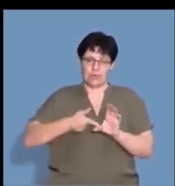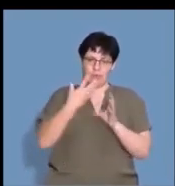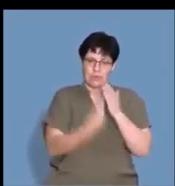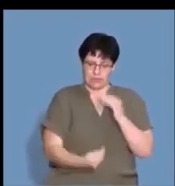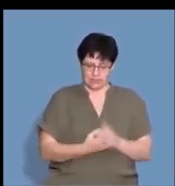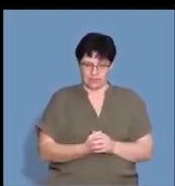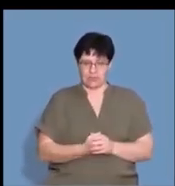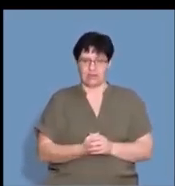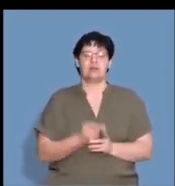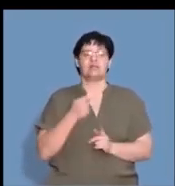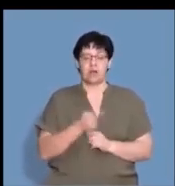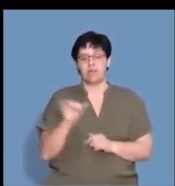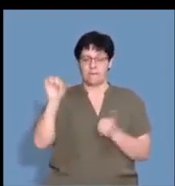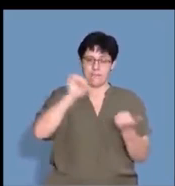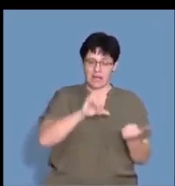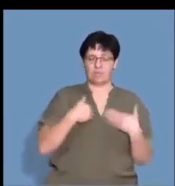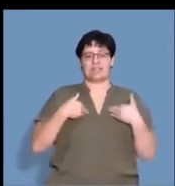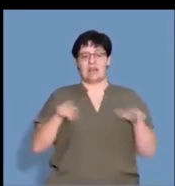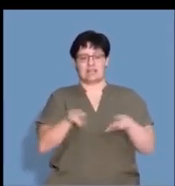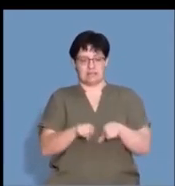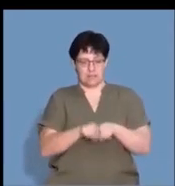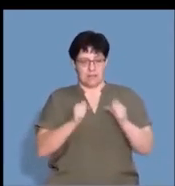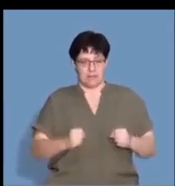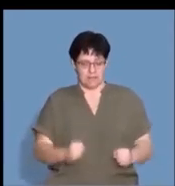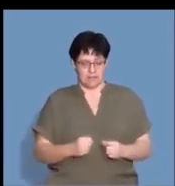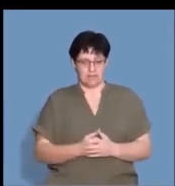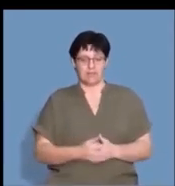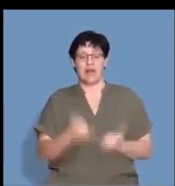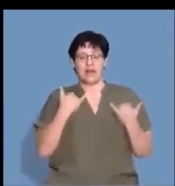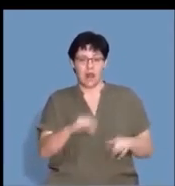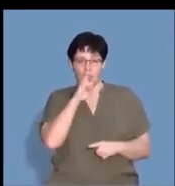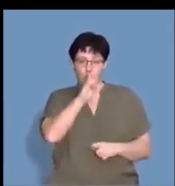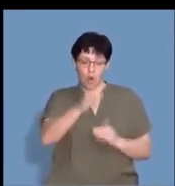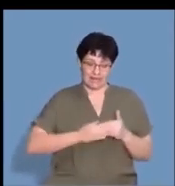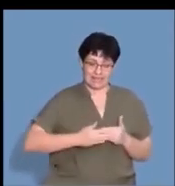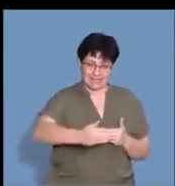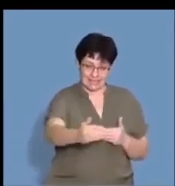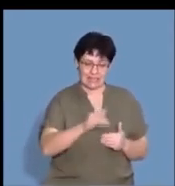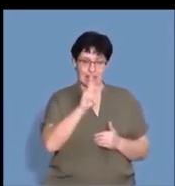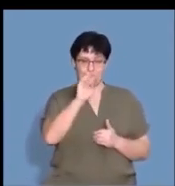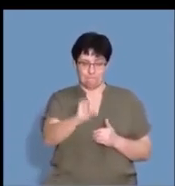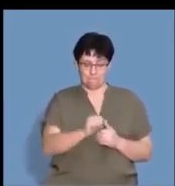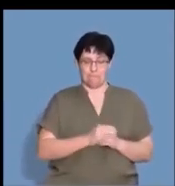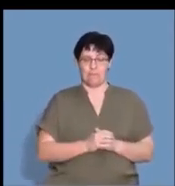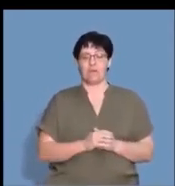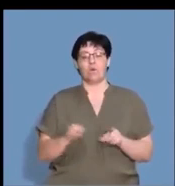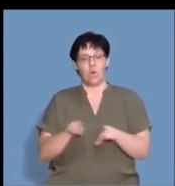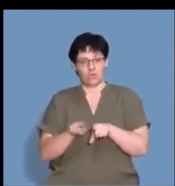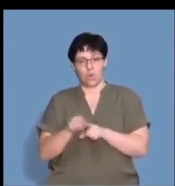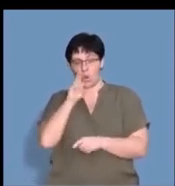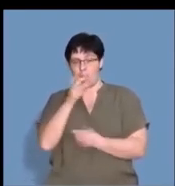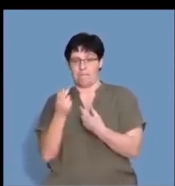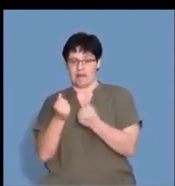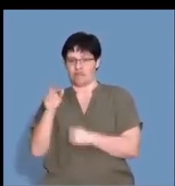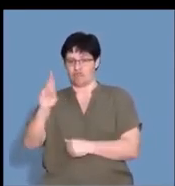going back to what I started with, and now I'm looking for distance, so it's kilometers, and I'm looking for